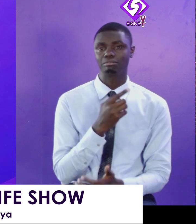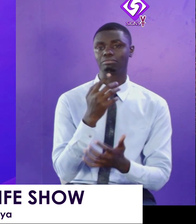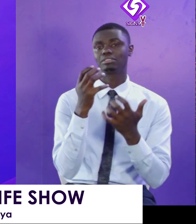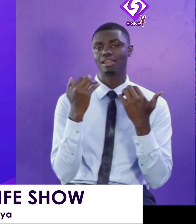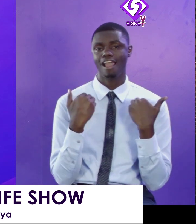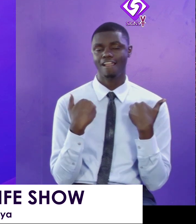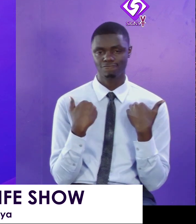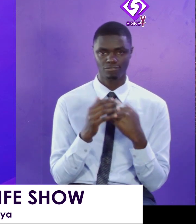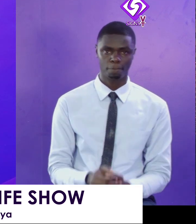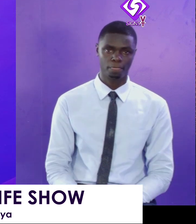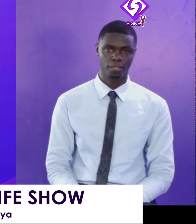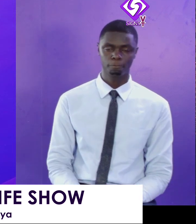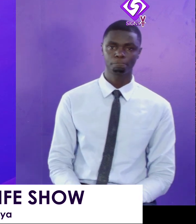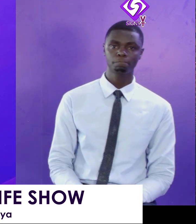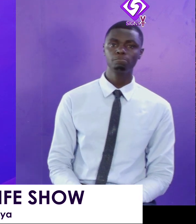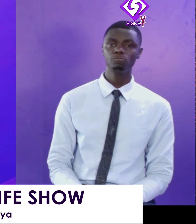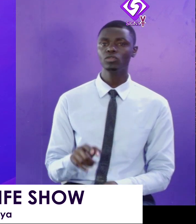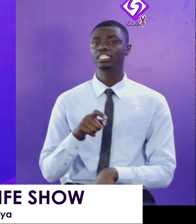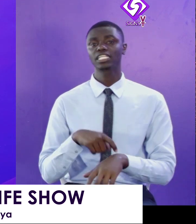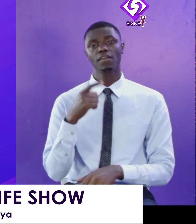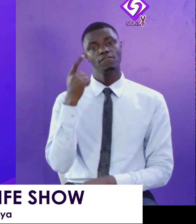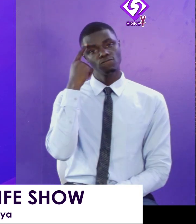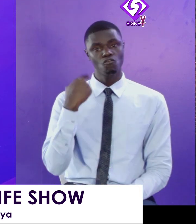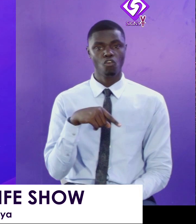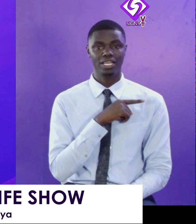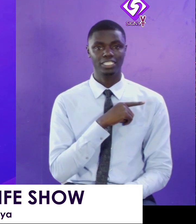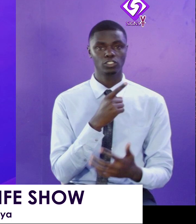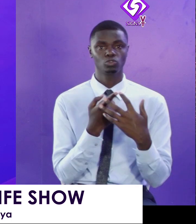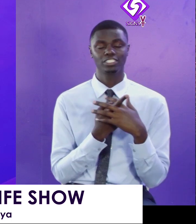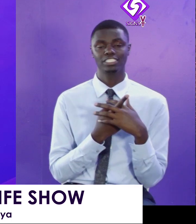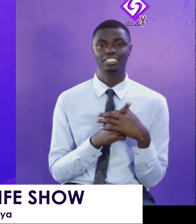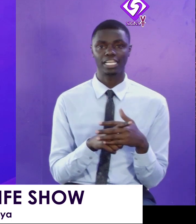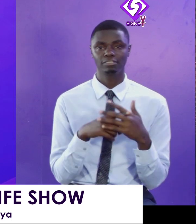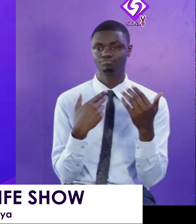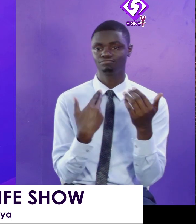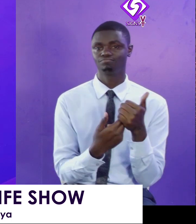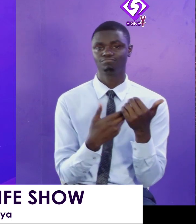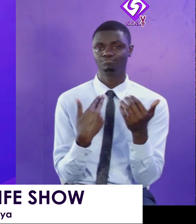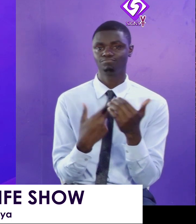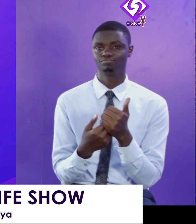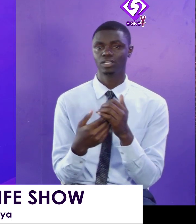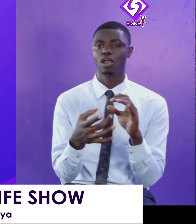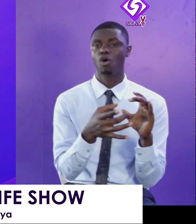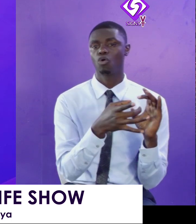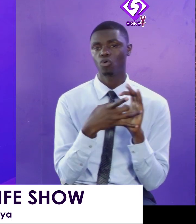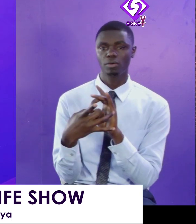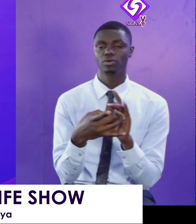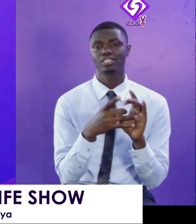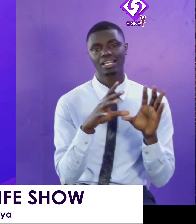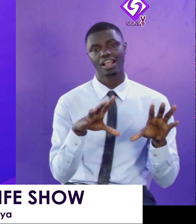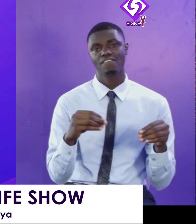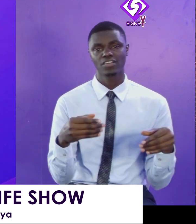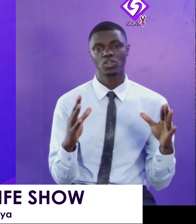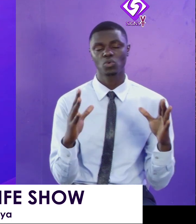It is time for us to start partnering collaborating, finding ways of